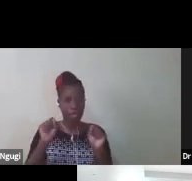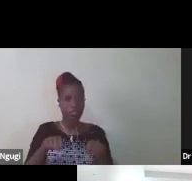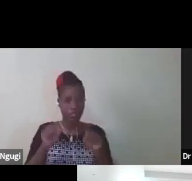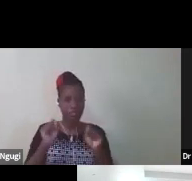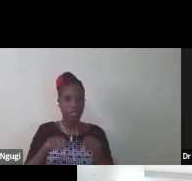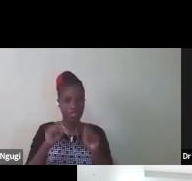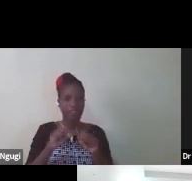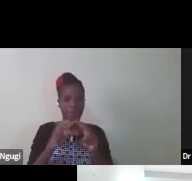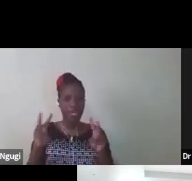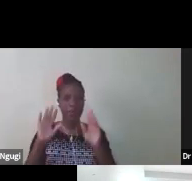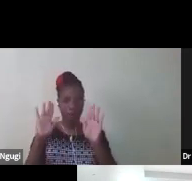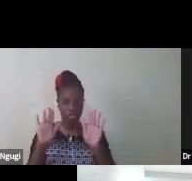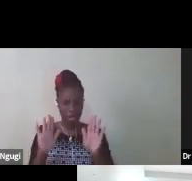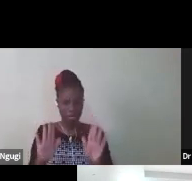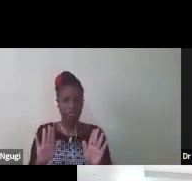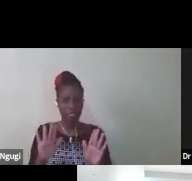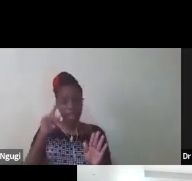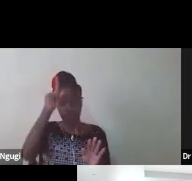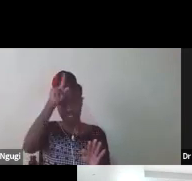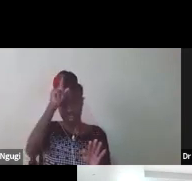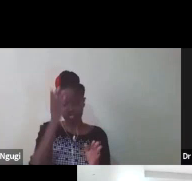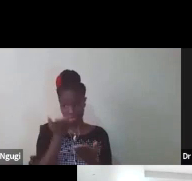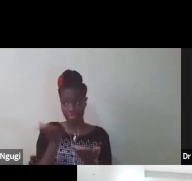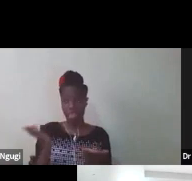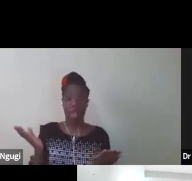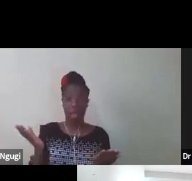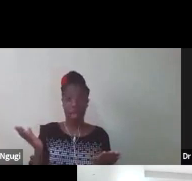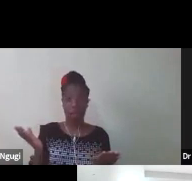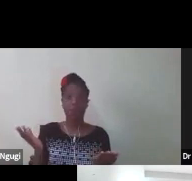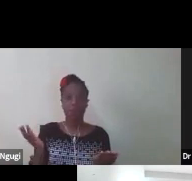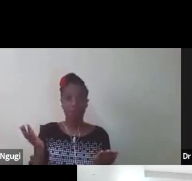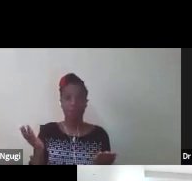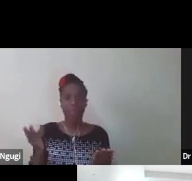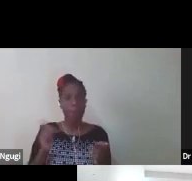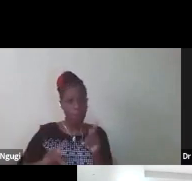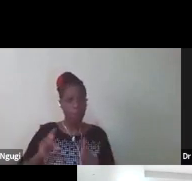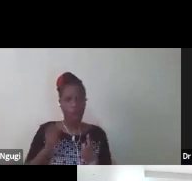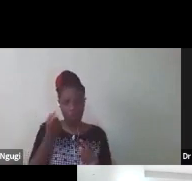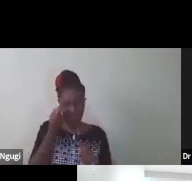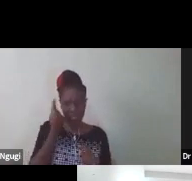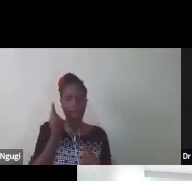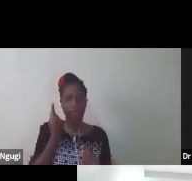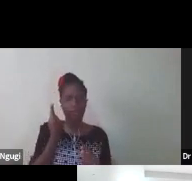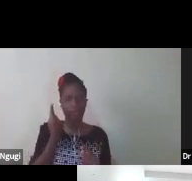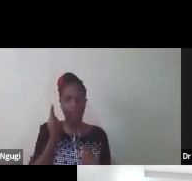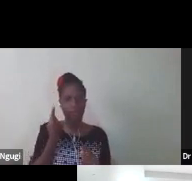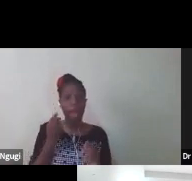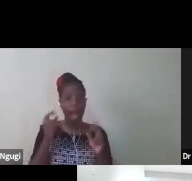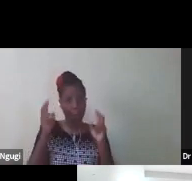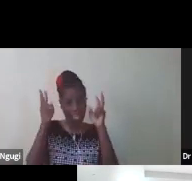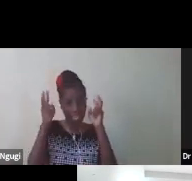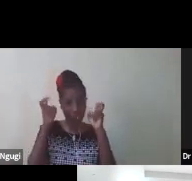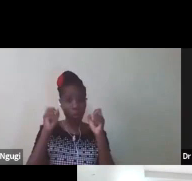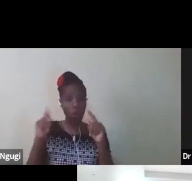in this conversation. First is by understanding that we have had some issues of violations of